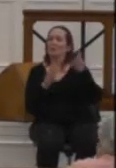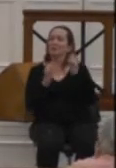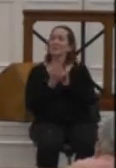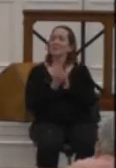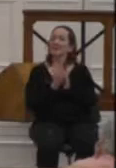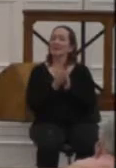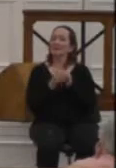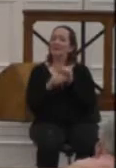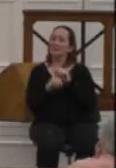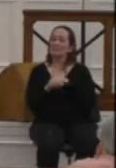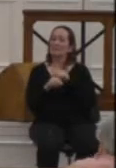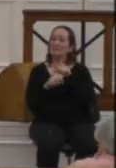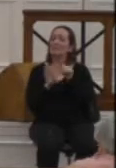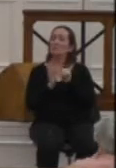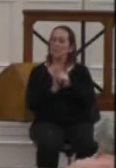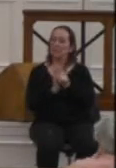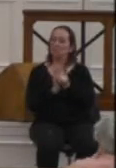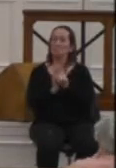faith?